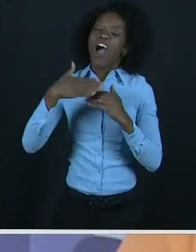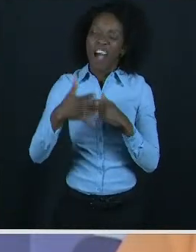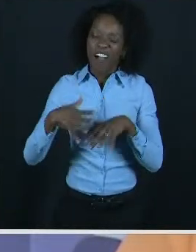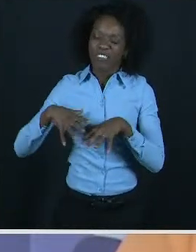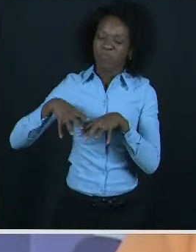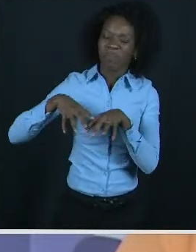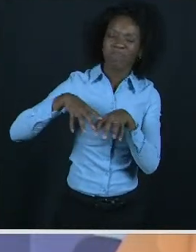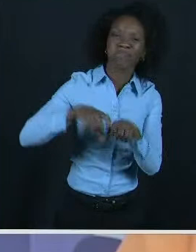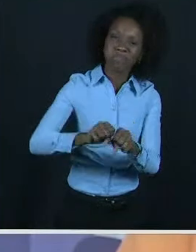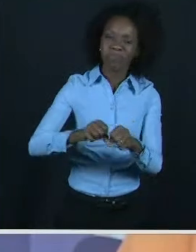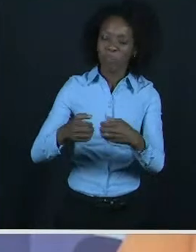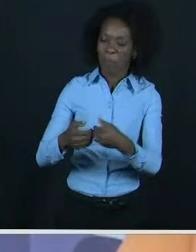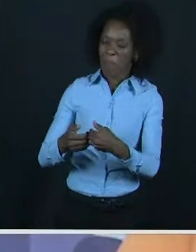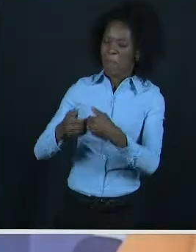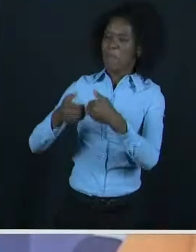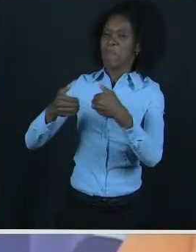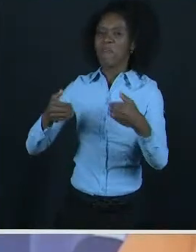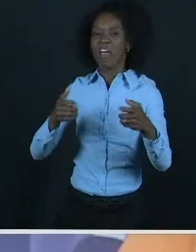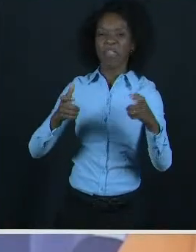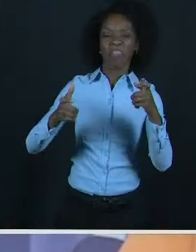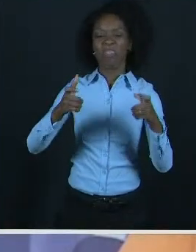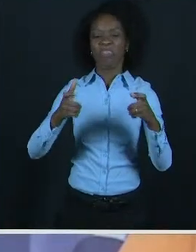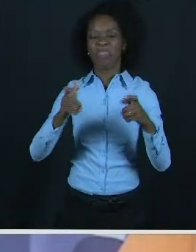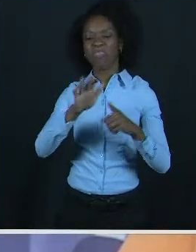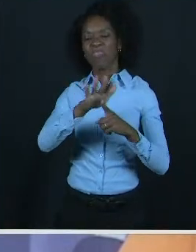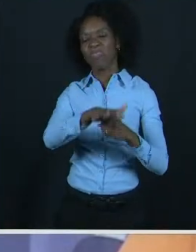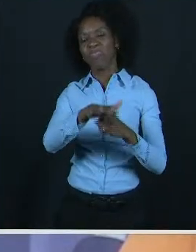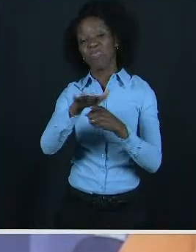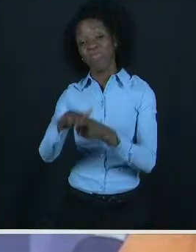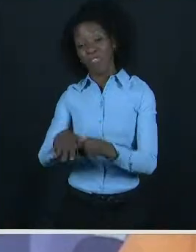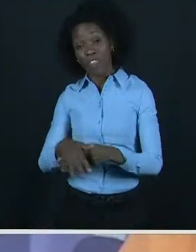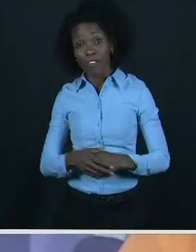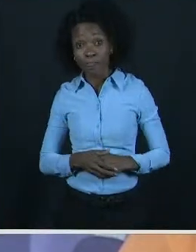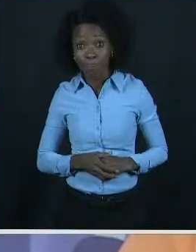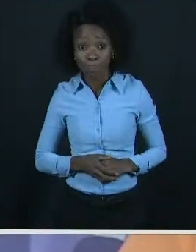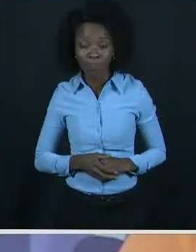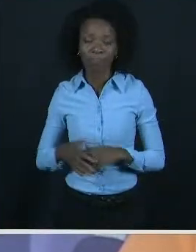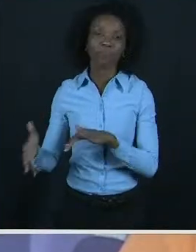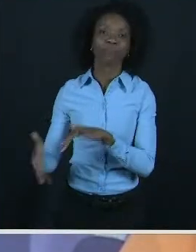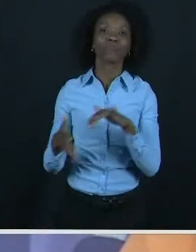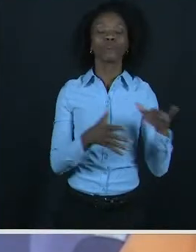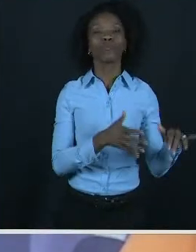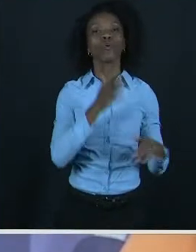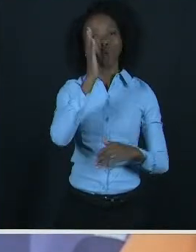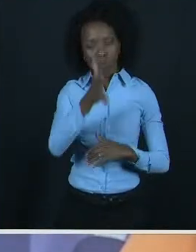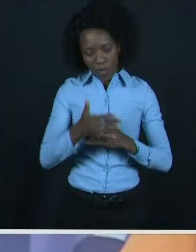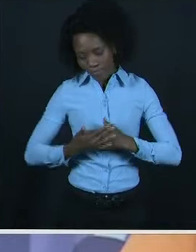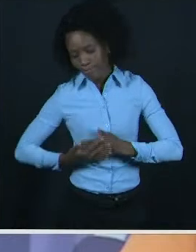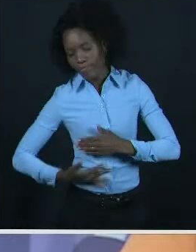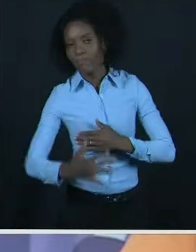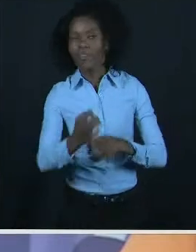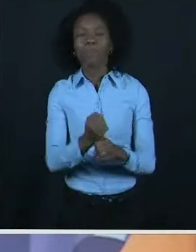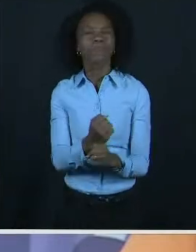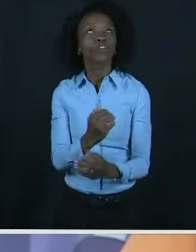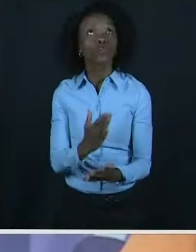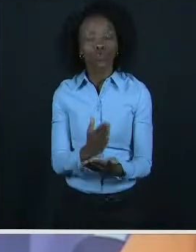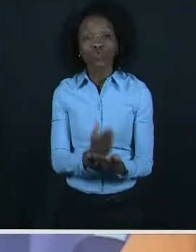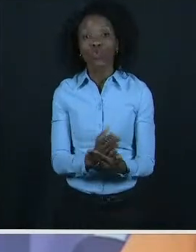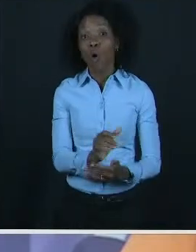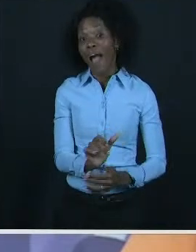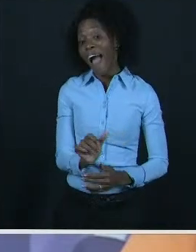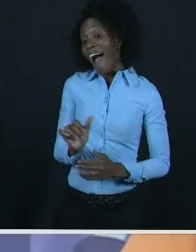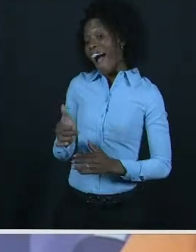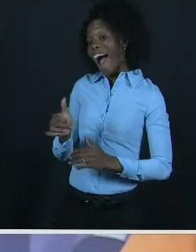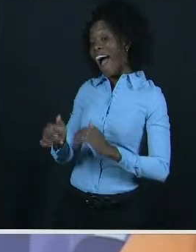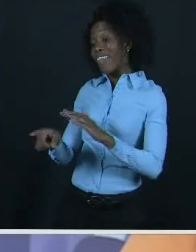of apartheid misrule as well. We will do more to ensure that the remaining districts in our